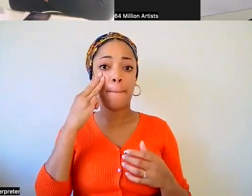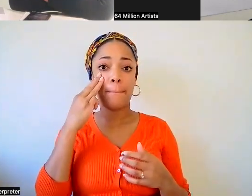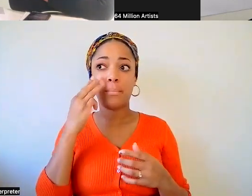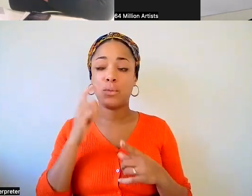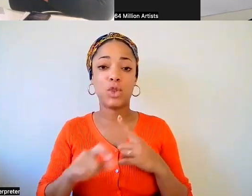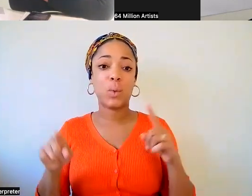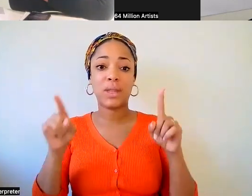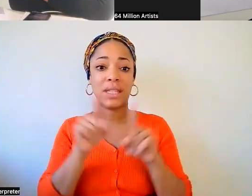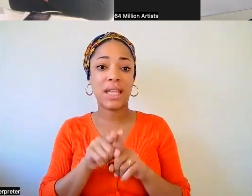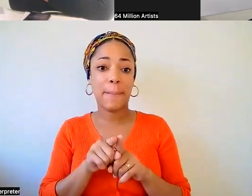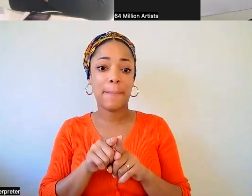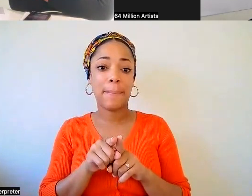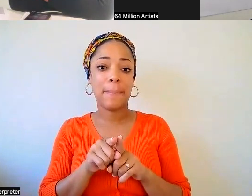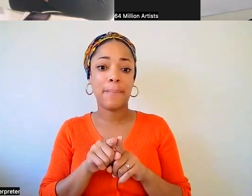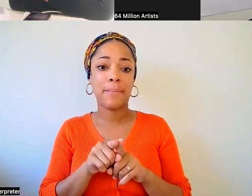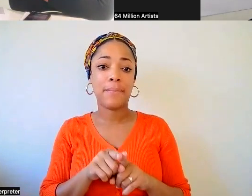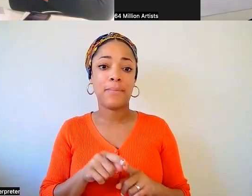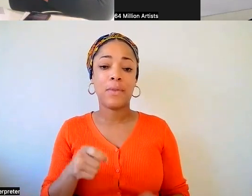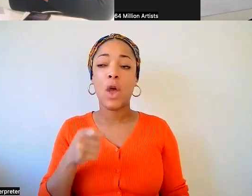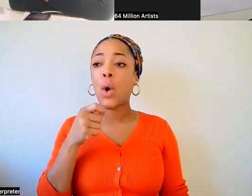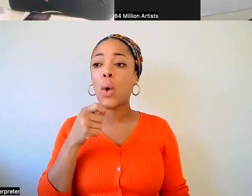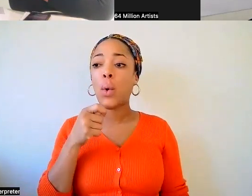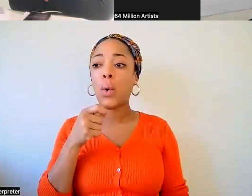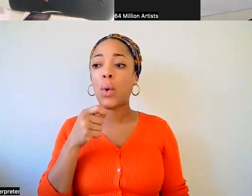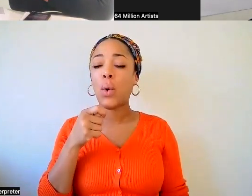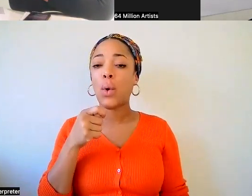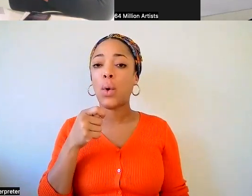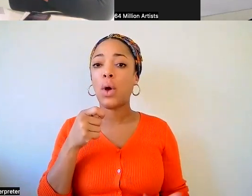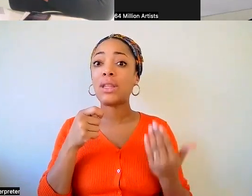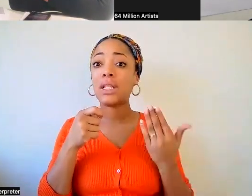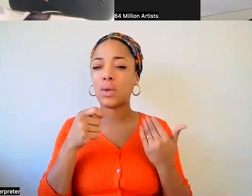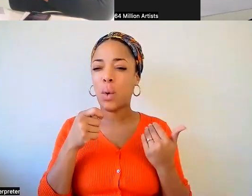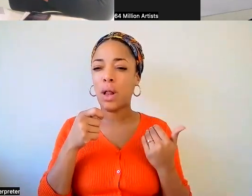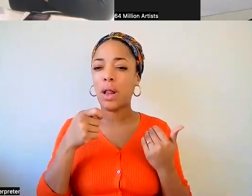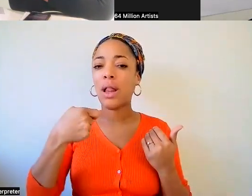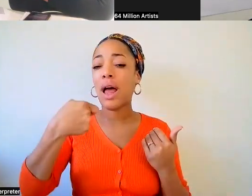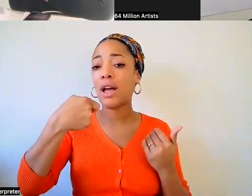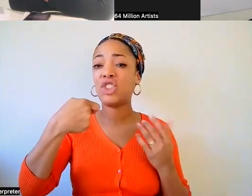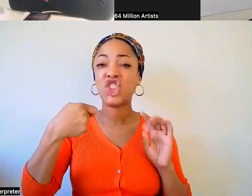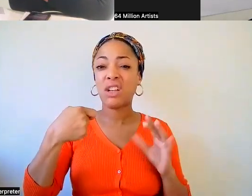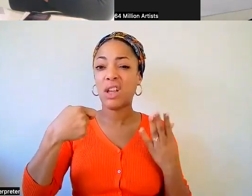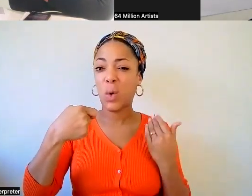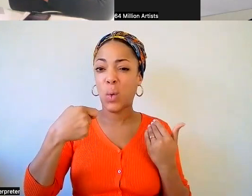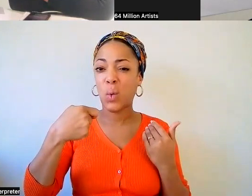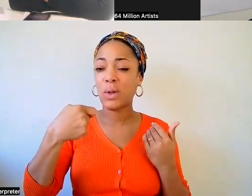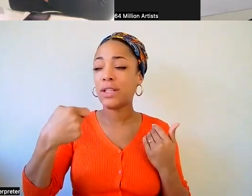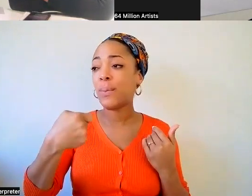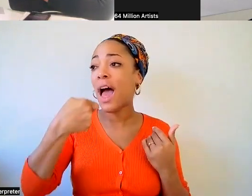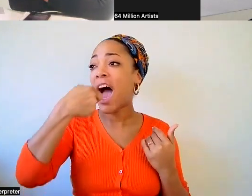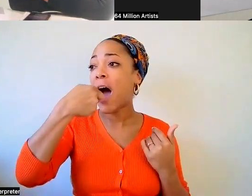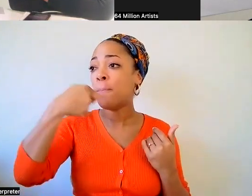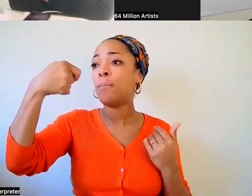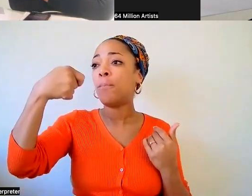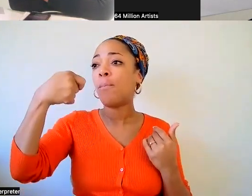I did come from that sort of a home. Here we go. Till it's cool, just cool, into the mouth.